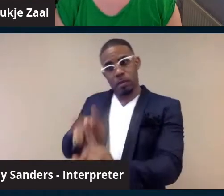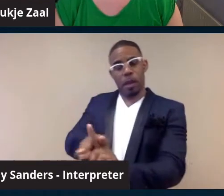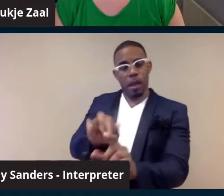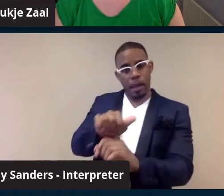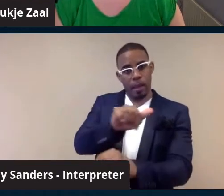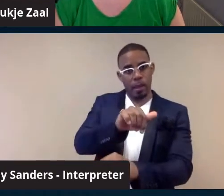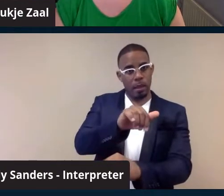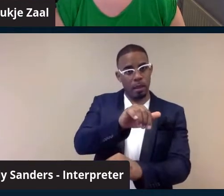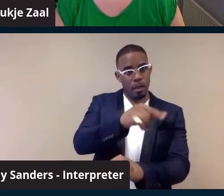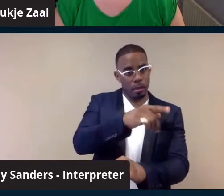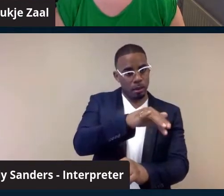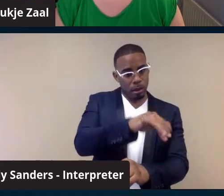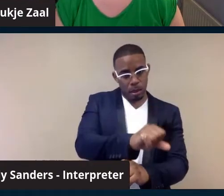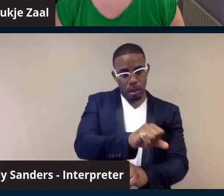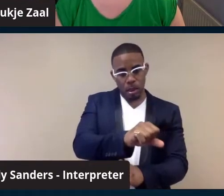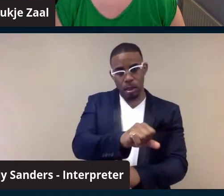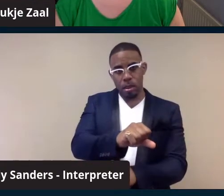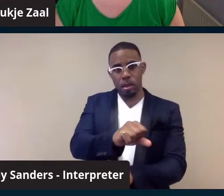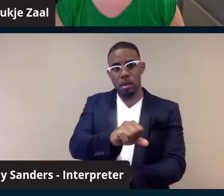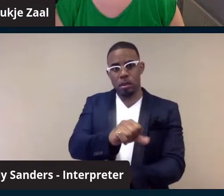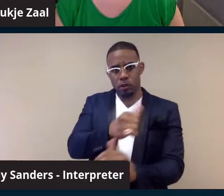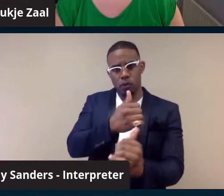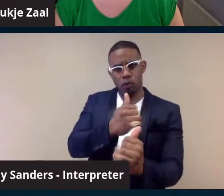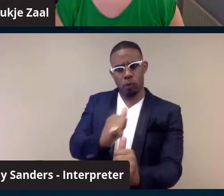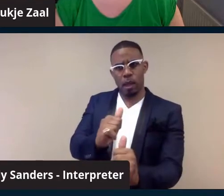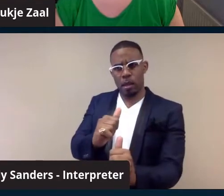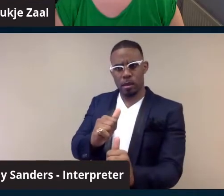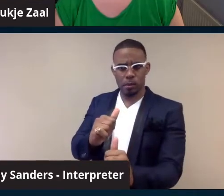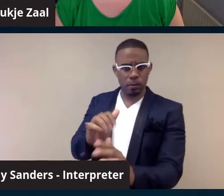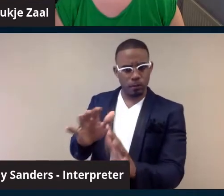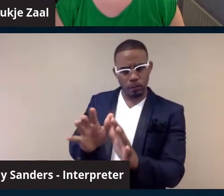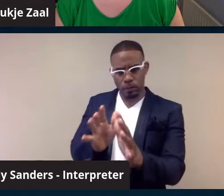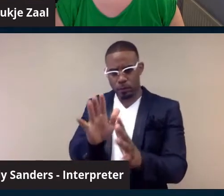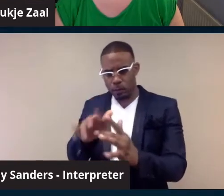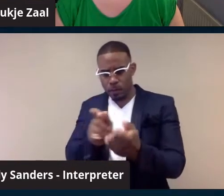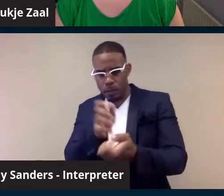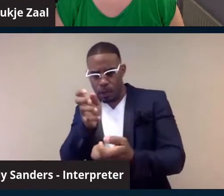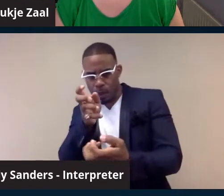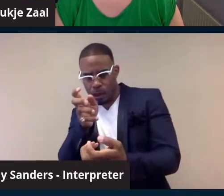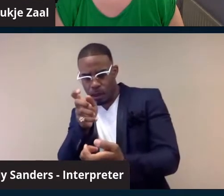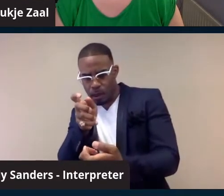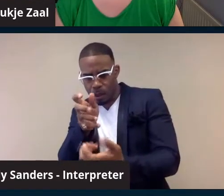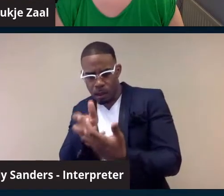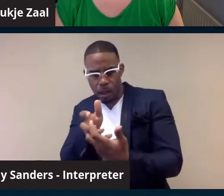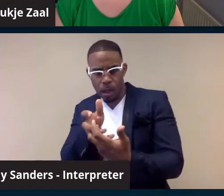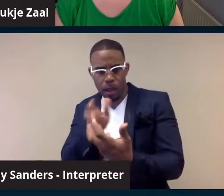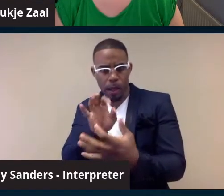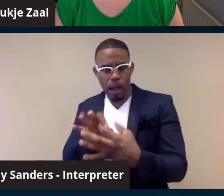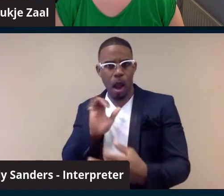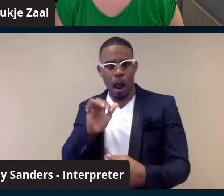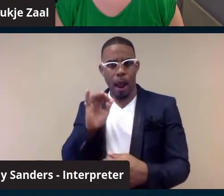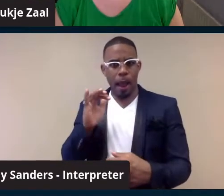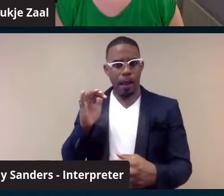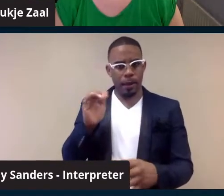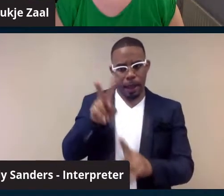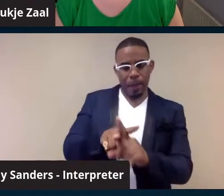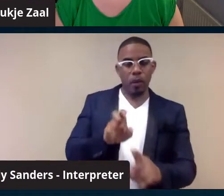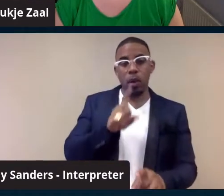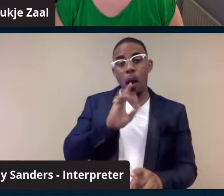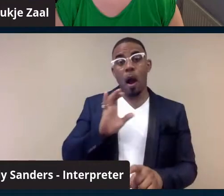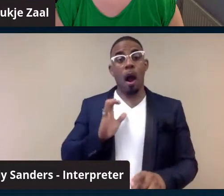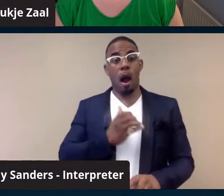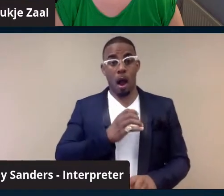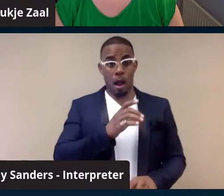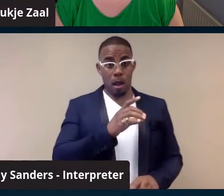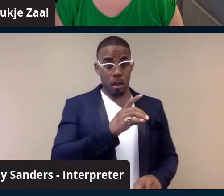Node.js to try to, see how exactly we can connect our application, which is on our